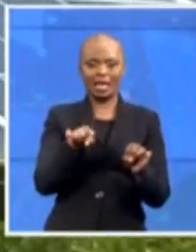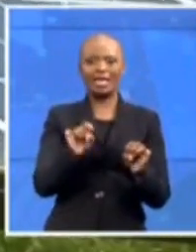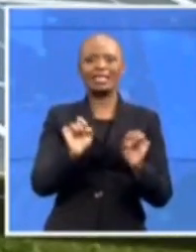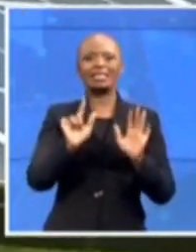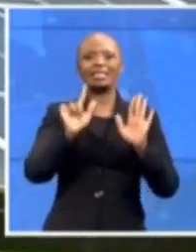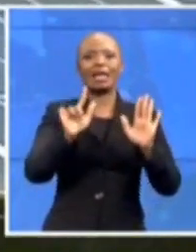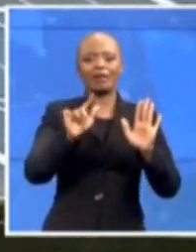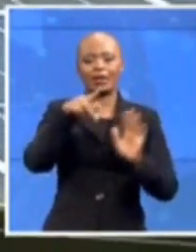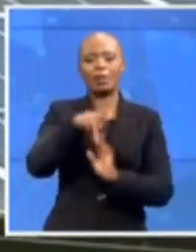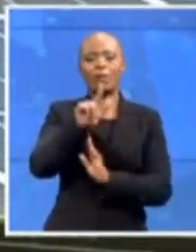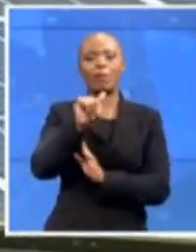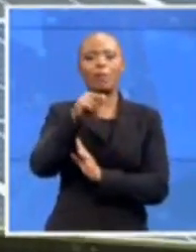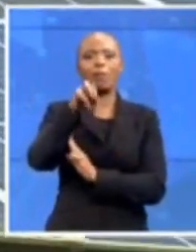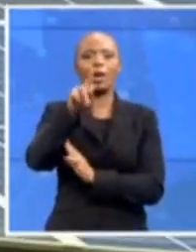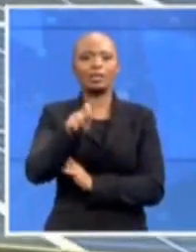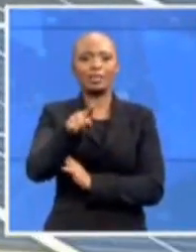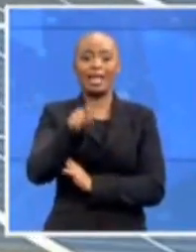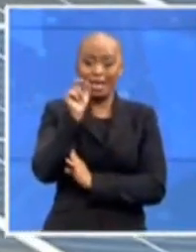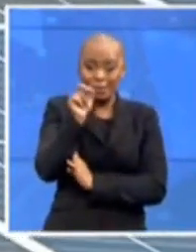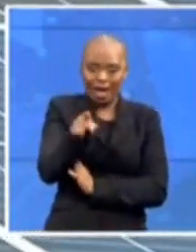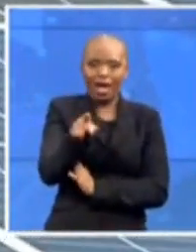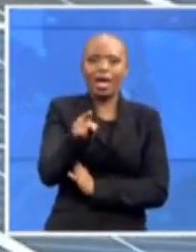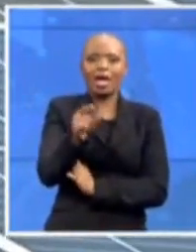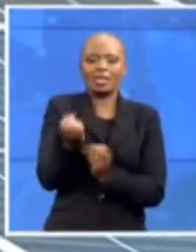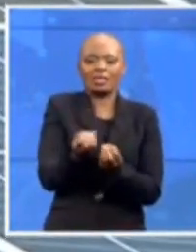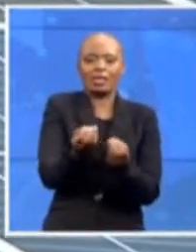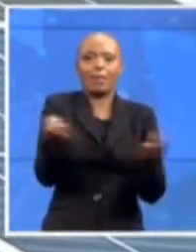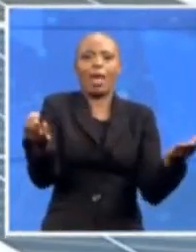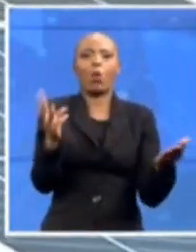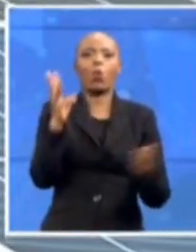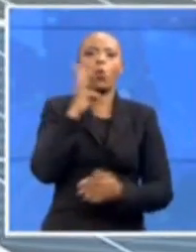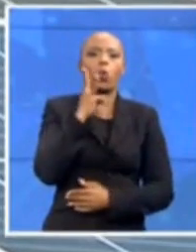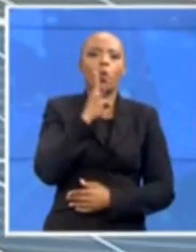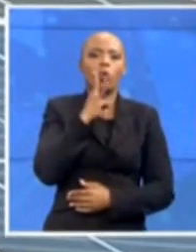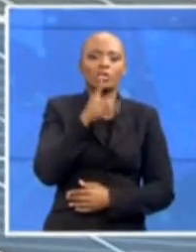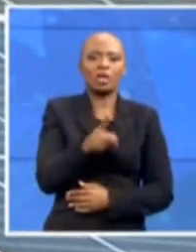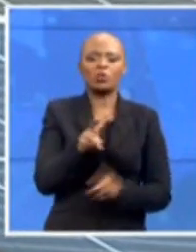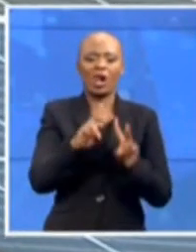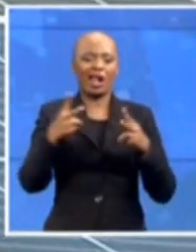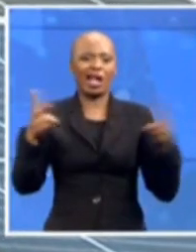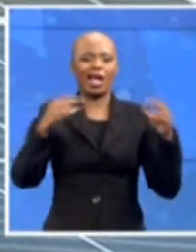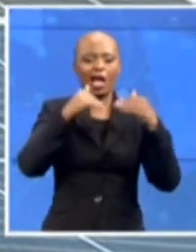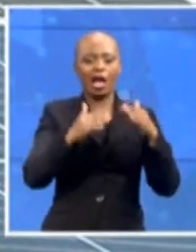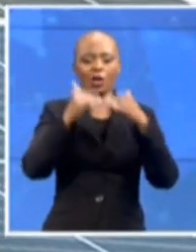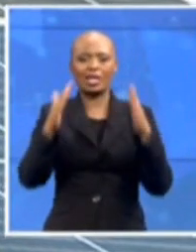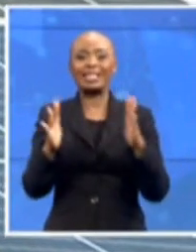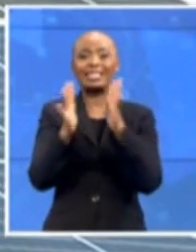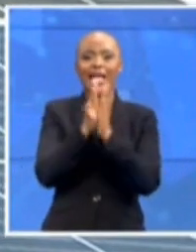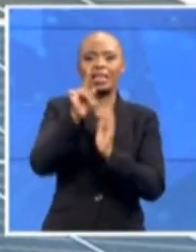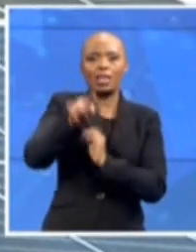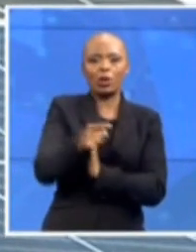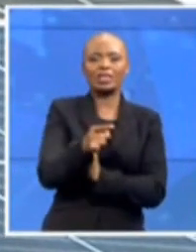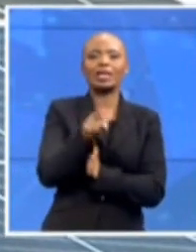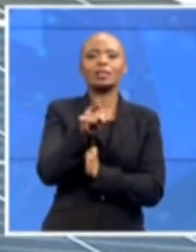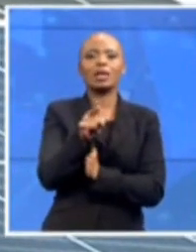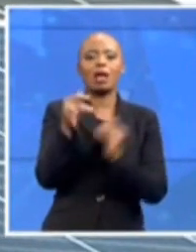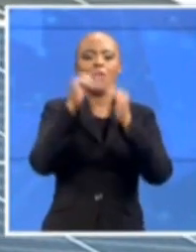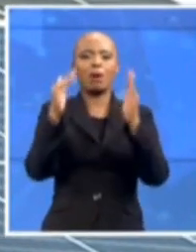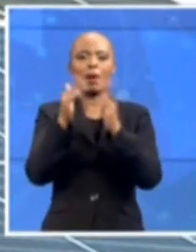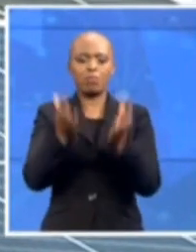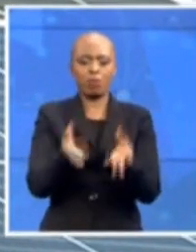water to many households. As I said, 10,000 households. I mean, that's massive, Blaine. But of course, to